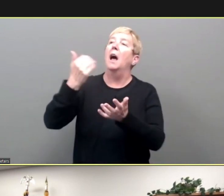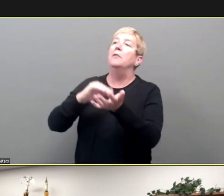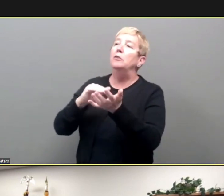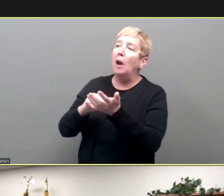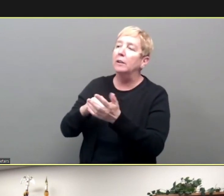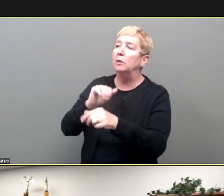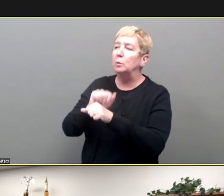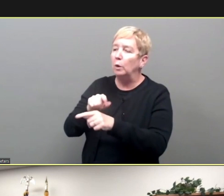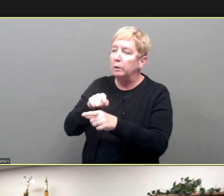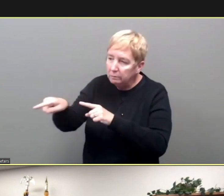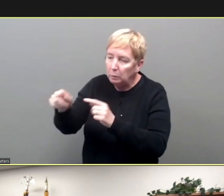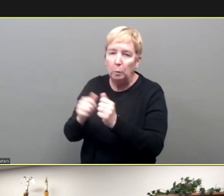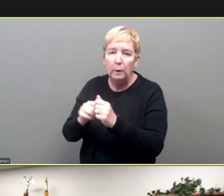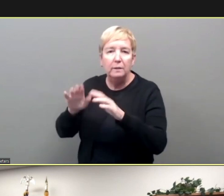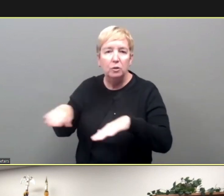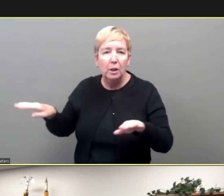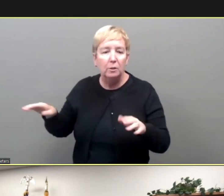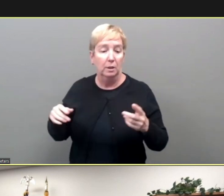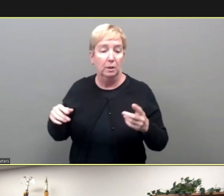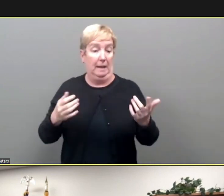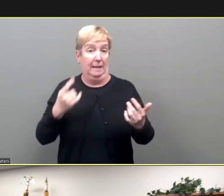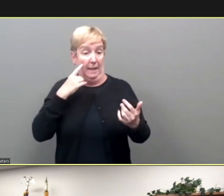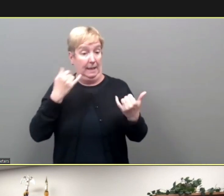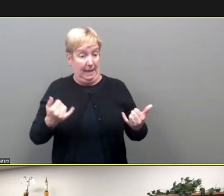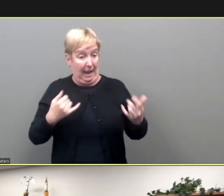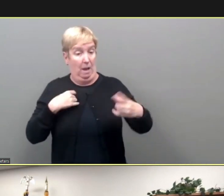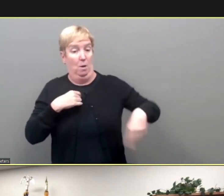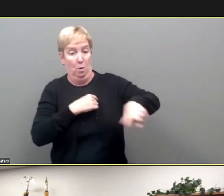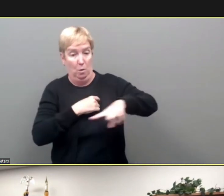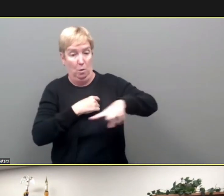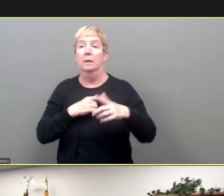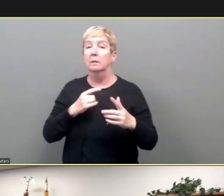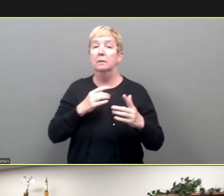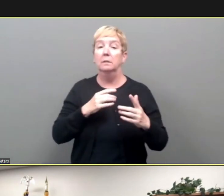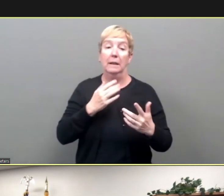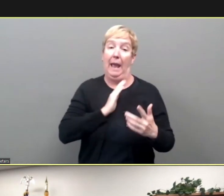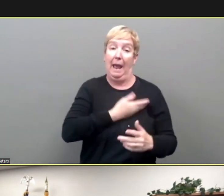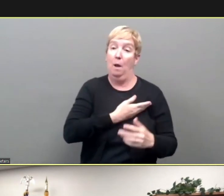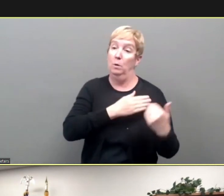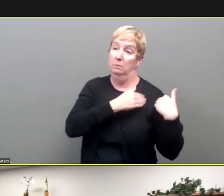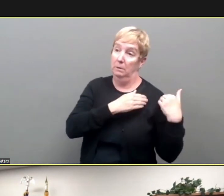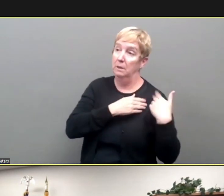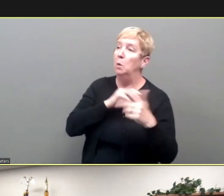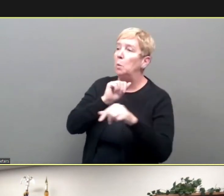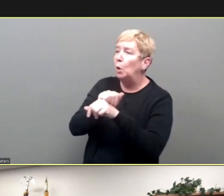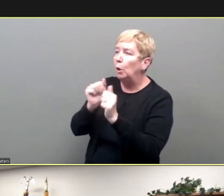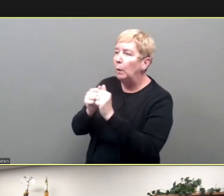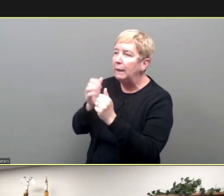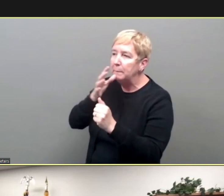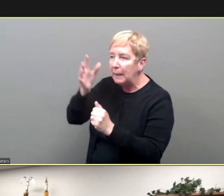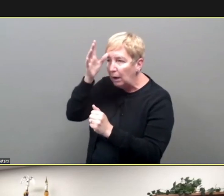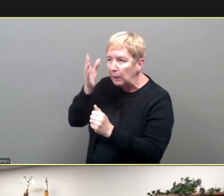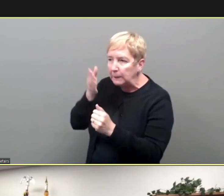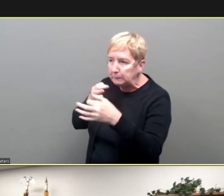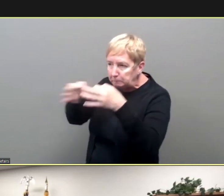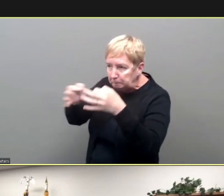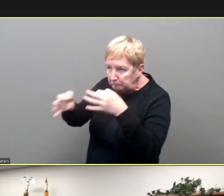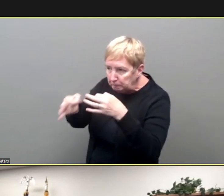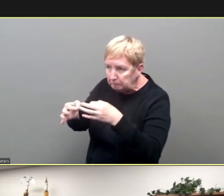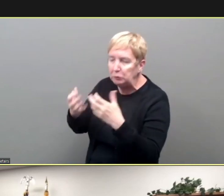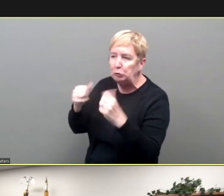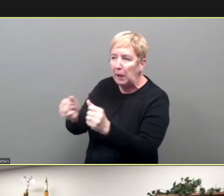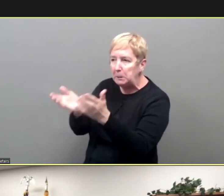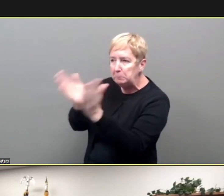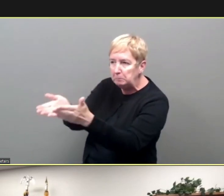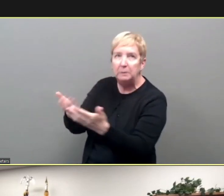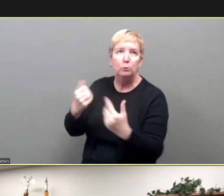kids, is really to work with parents, work in the community to try to get the word out for kids,